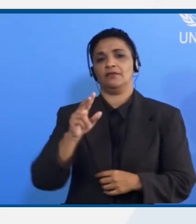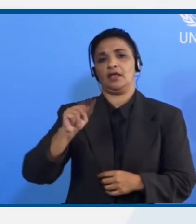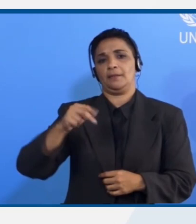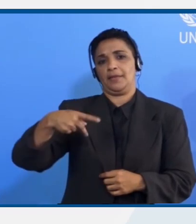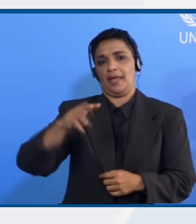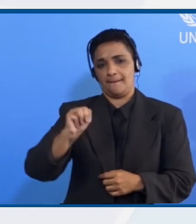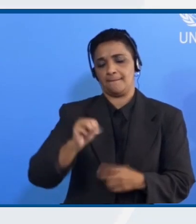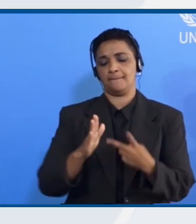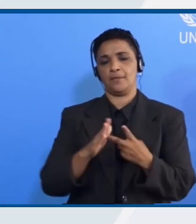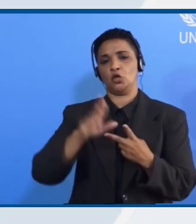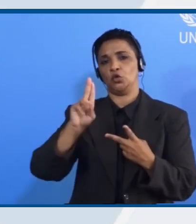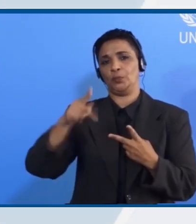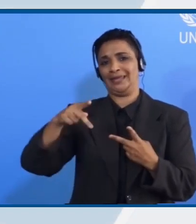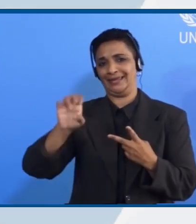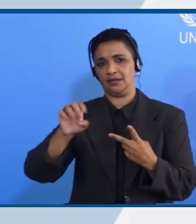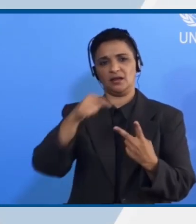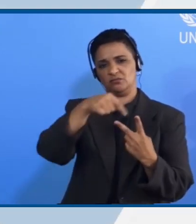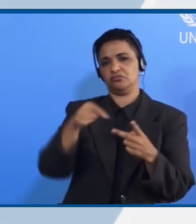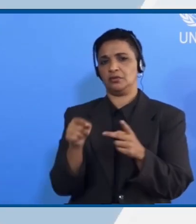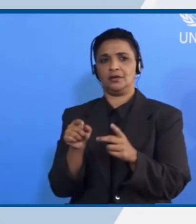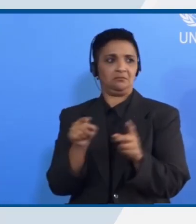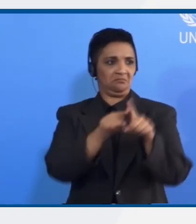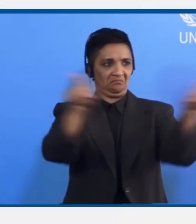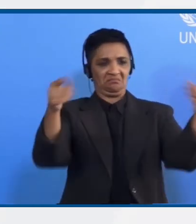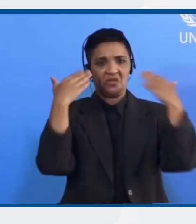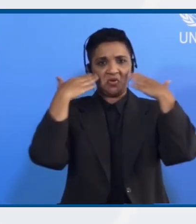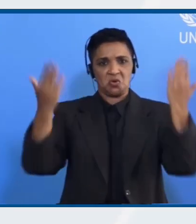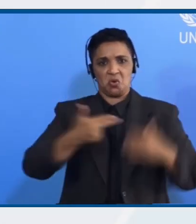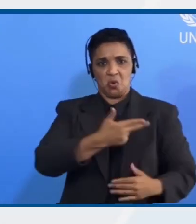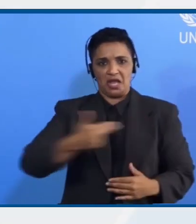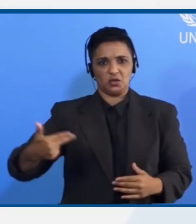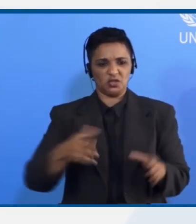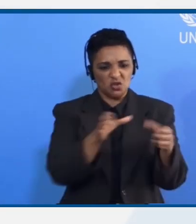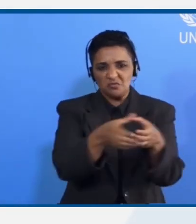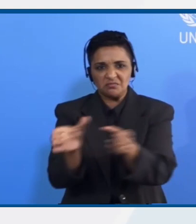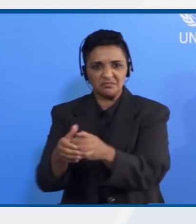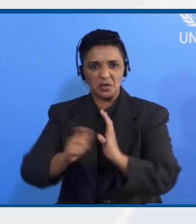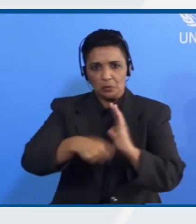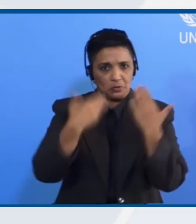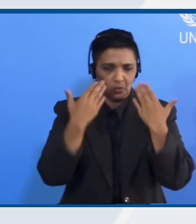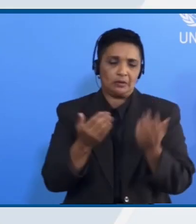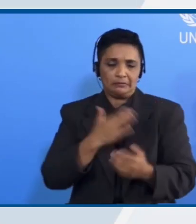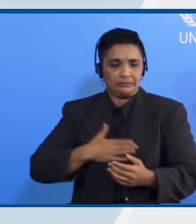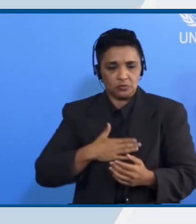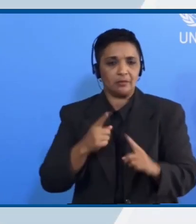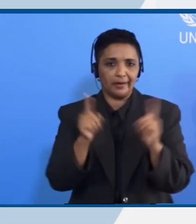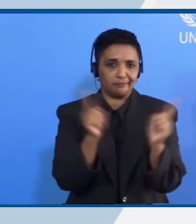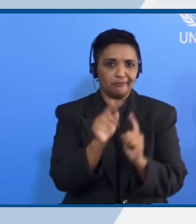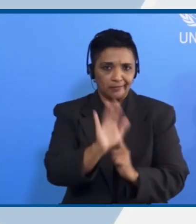UPP. The acronym will mean something to those of you who might know these projects. And these types